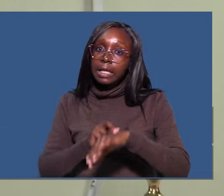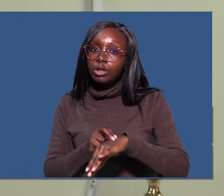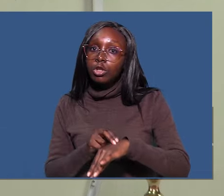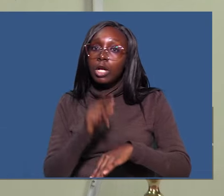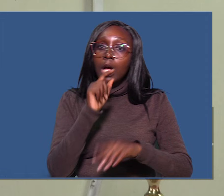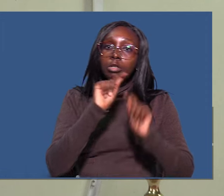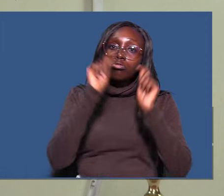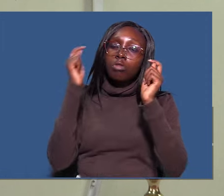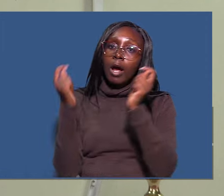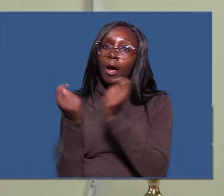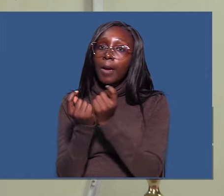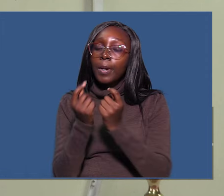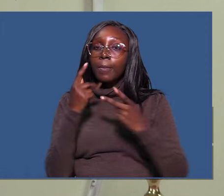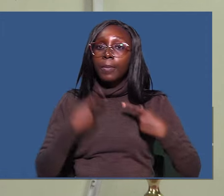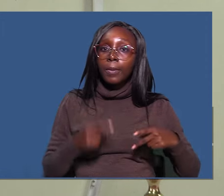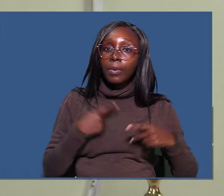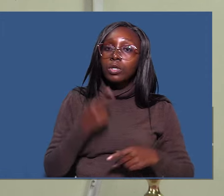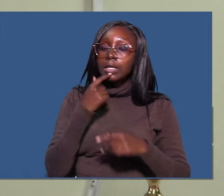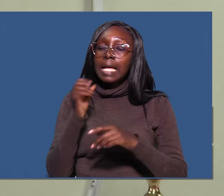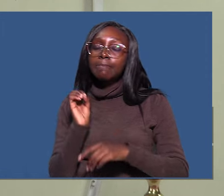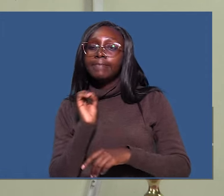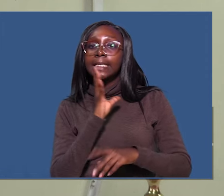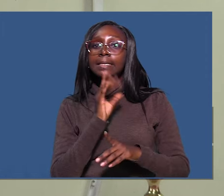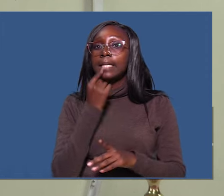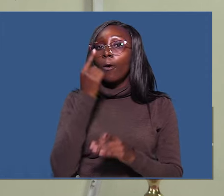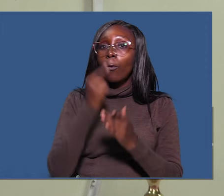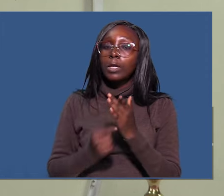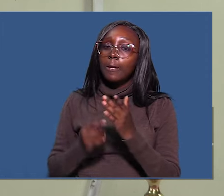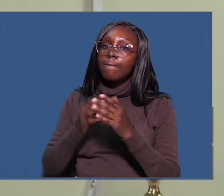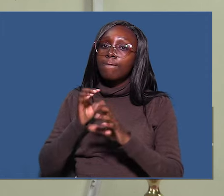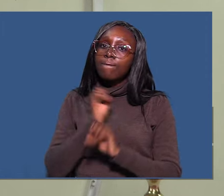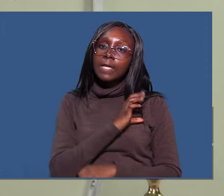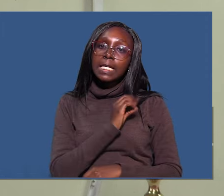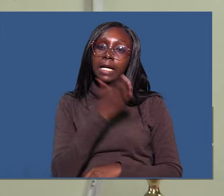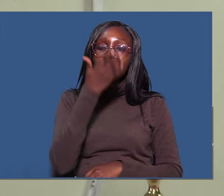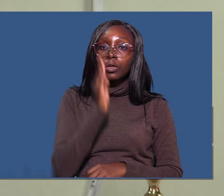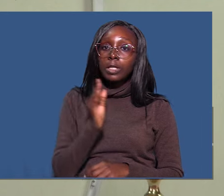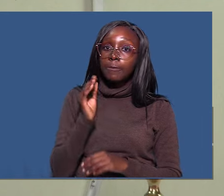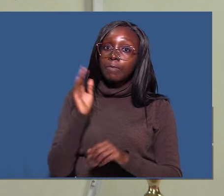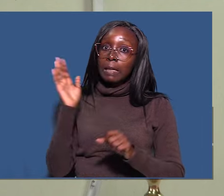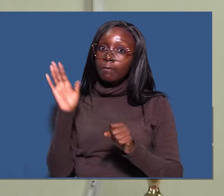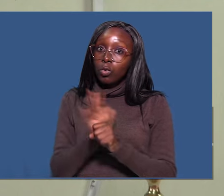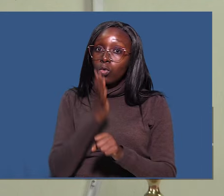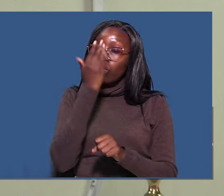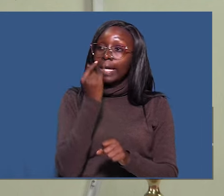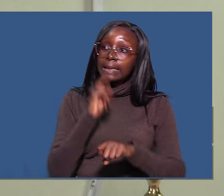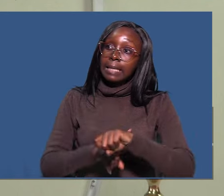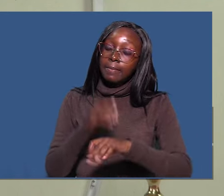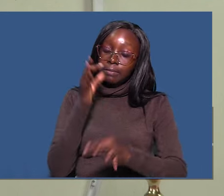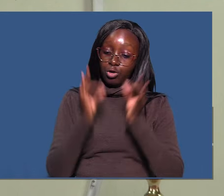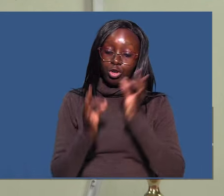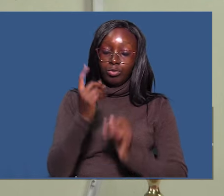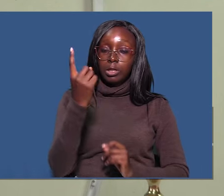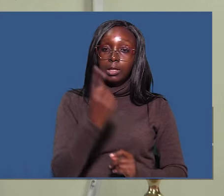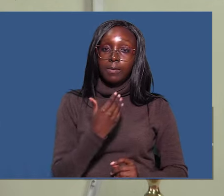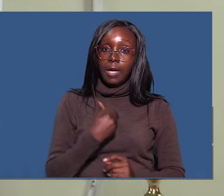people. He said in a loud voice, fear God and give him glory, because the hour of his judgment has come.